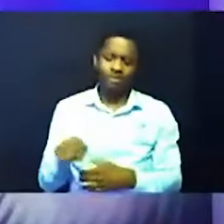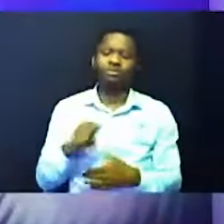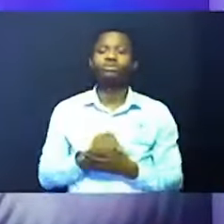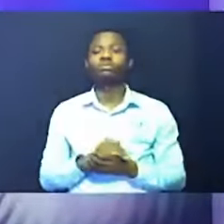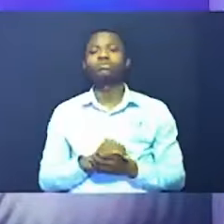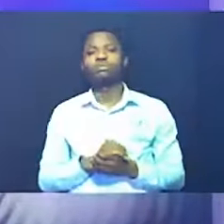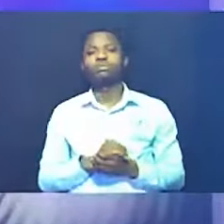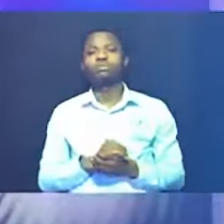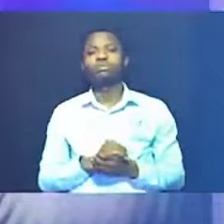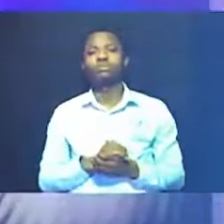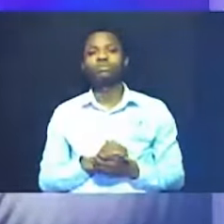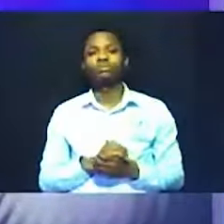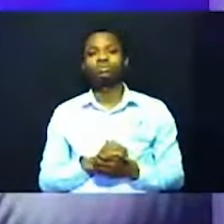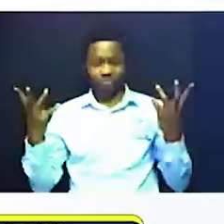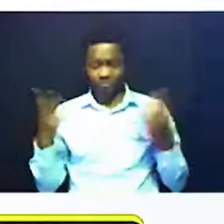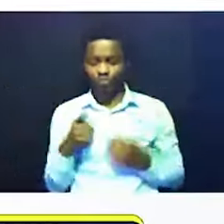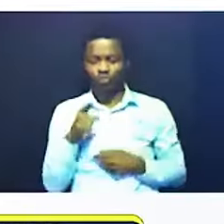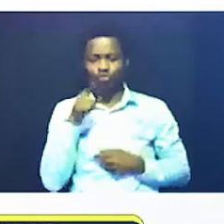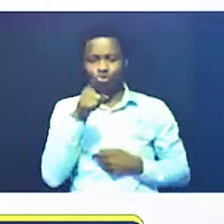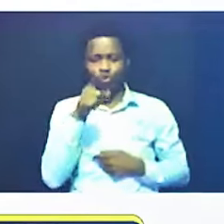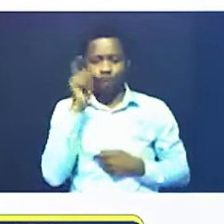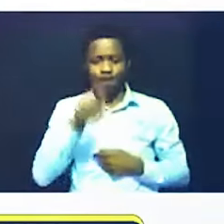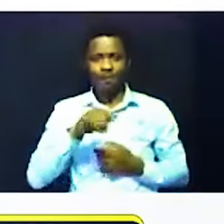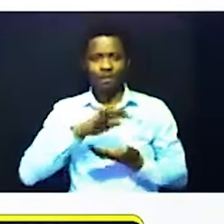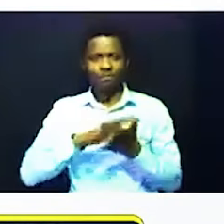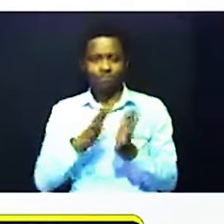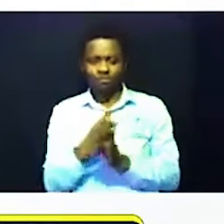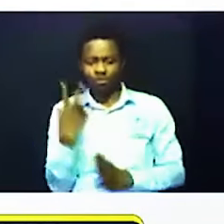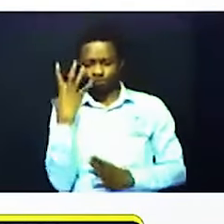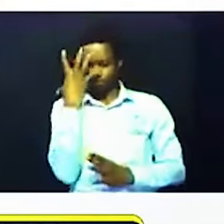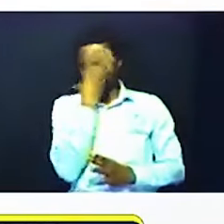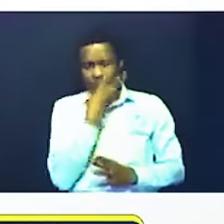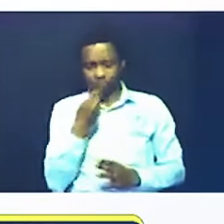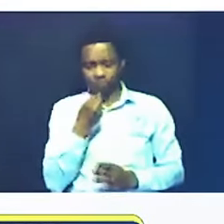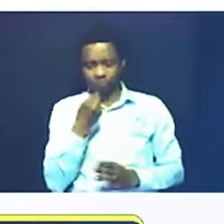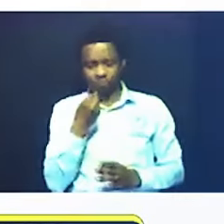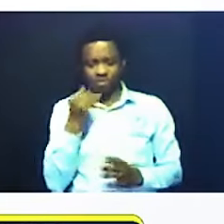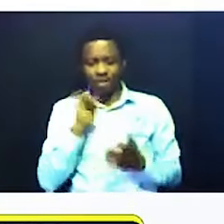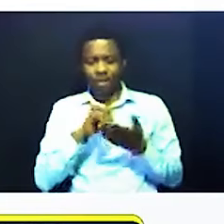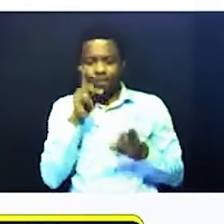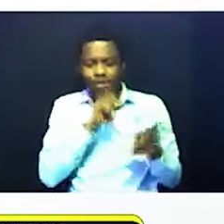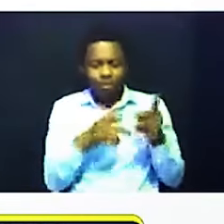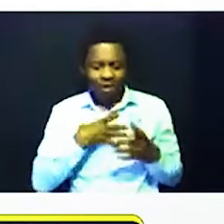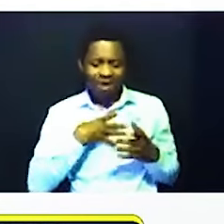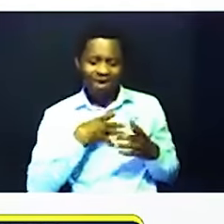anyone today my topic is be attractive and Winsome